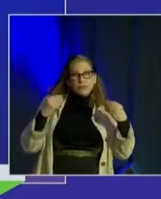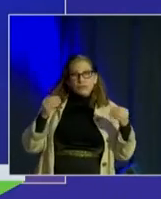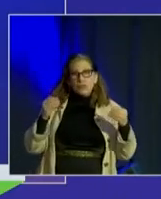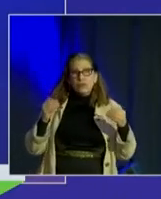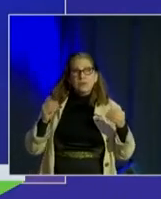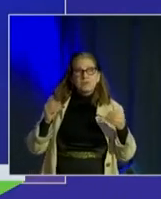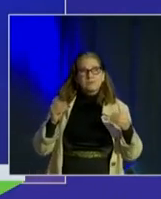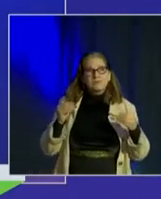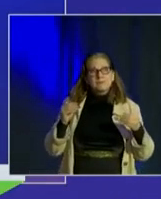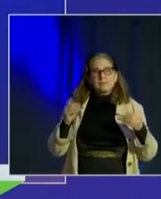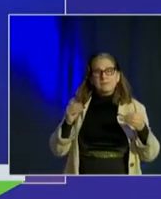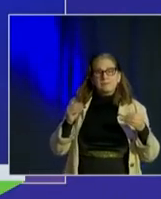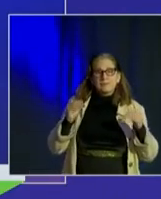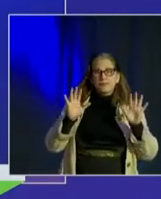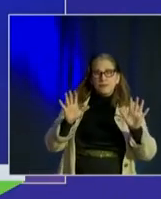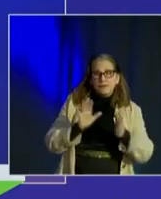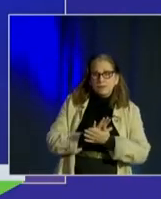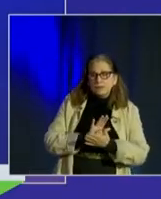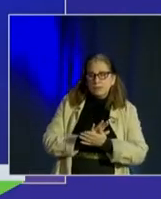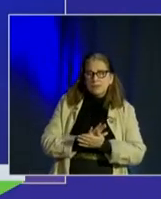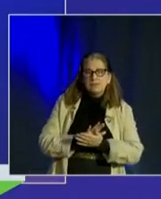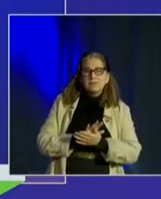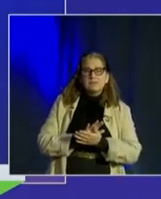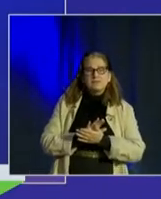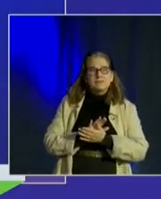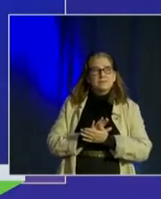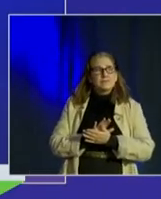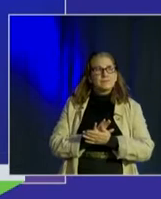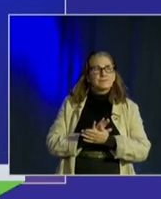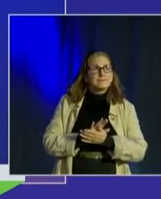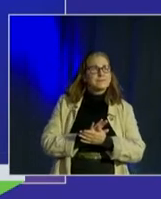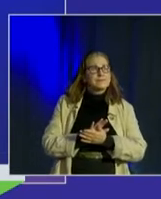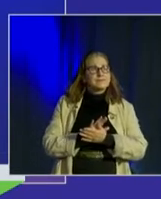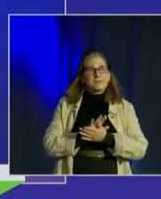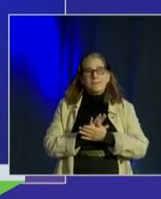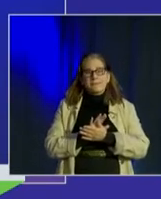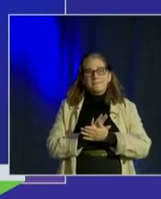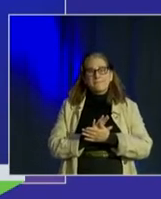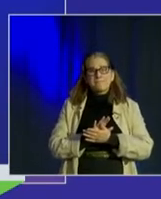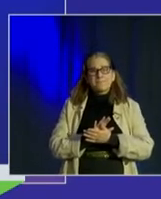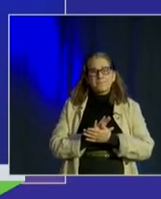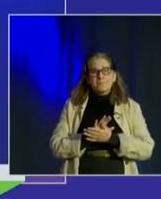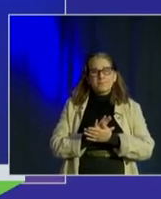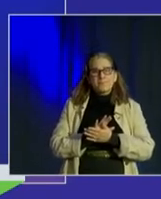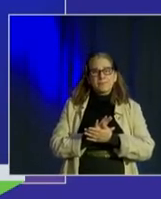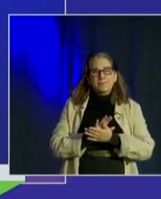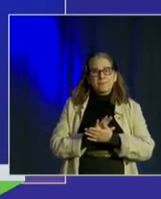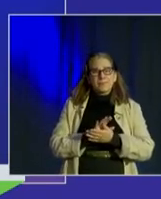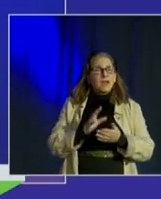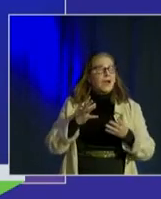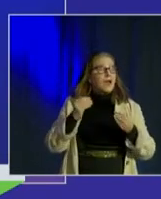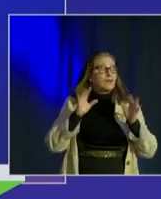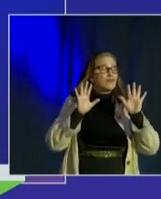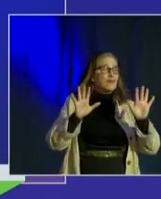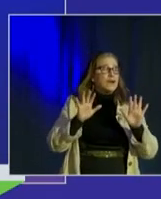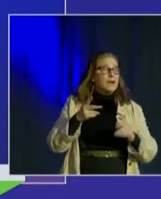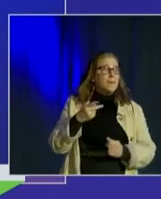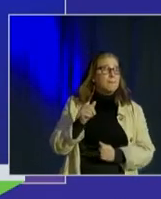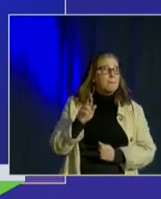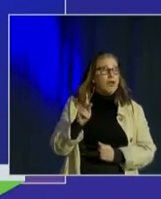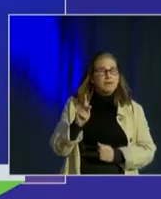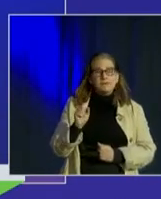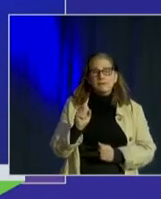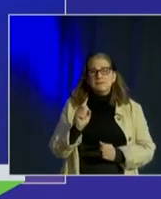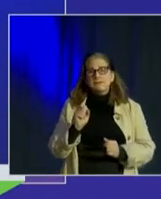parks. So people in Washington, D.C. know that you can look to a lot of neighborhoods across our city